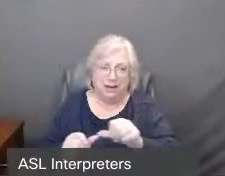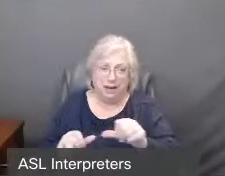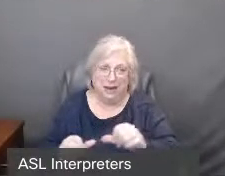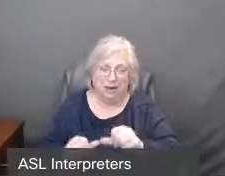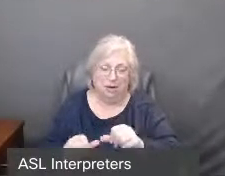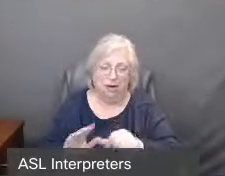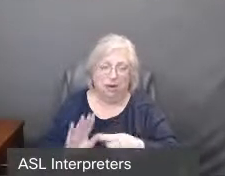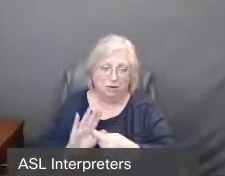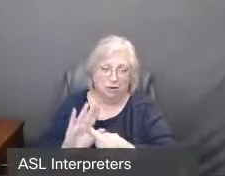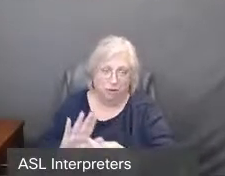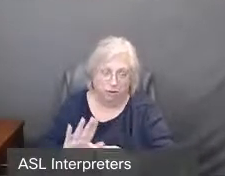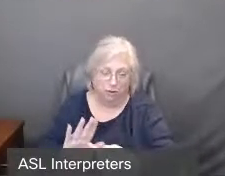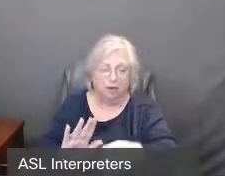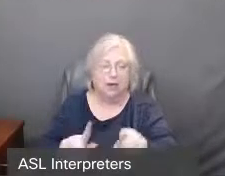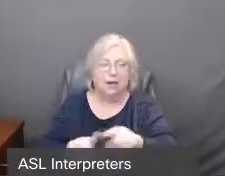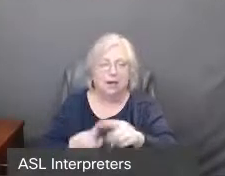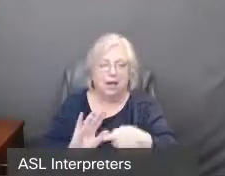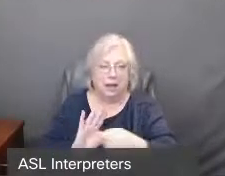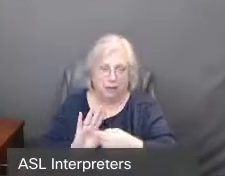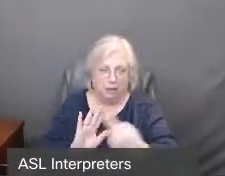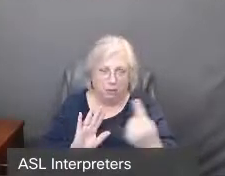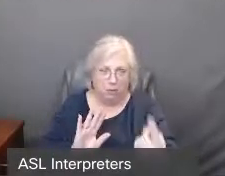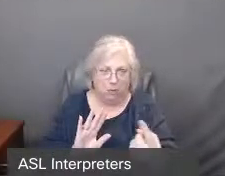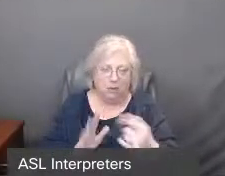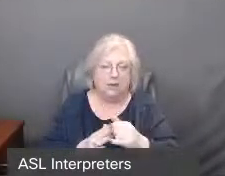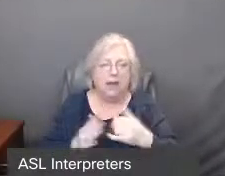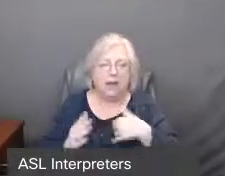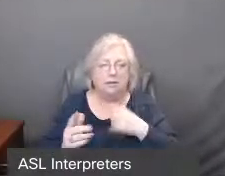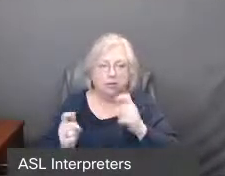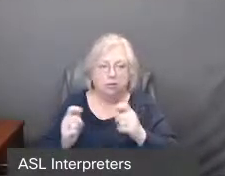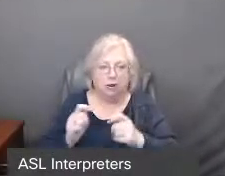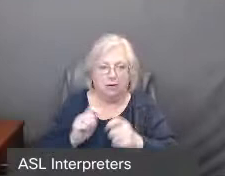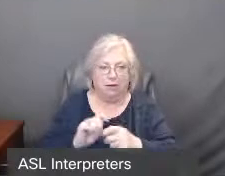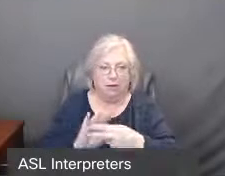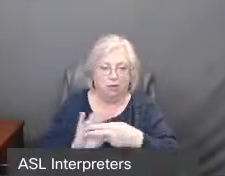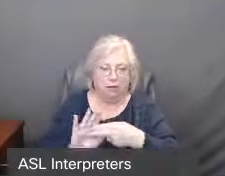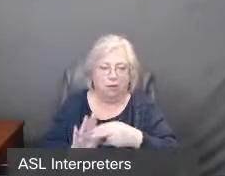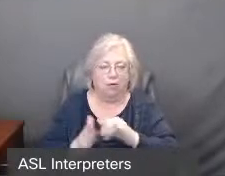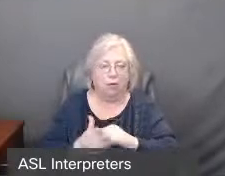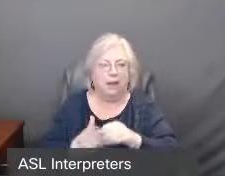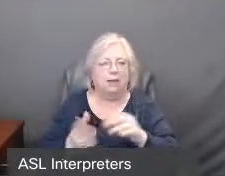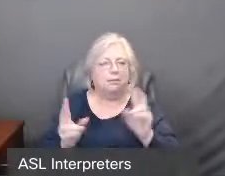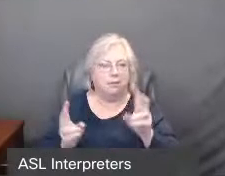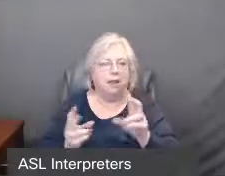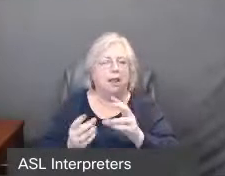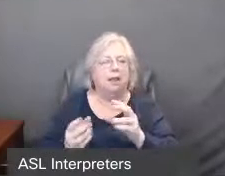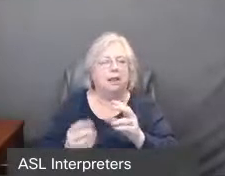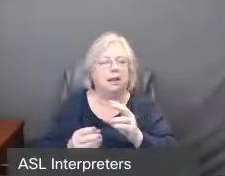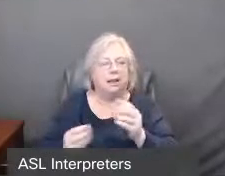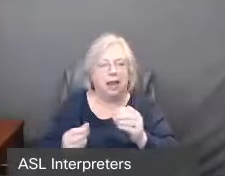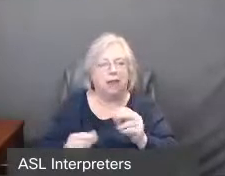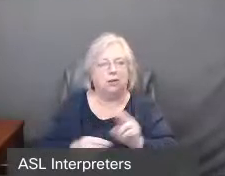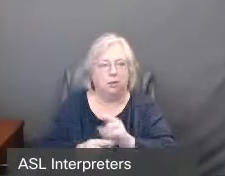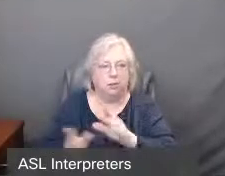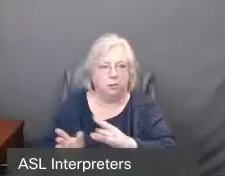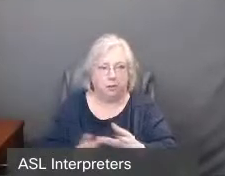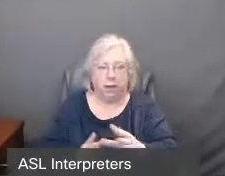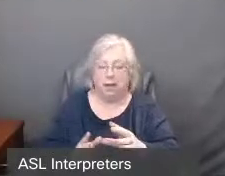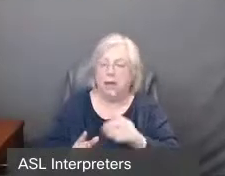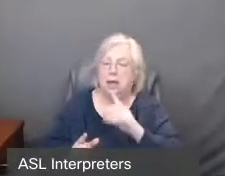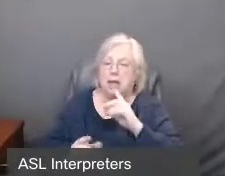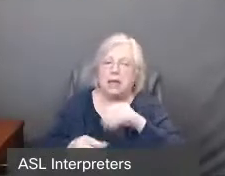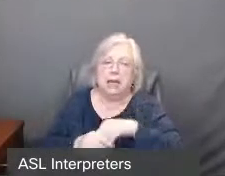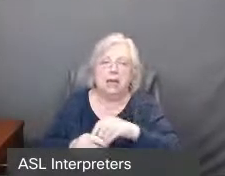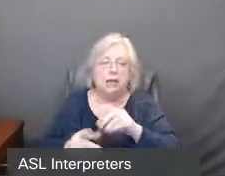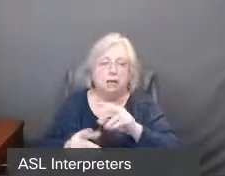for like this one is they do have a transitional zone, and that is the land use plan. In a typical transitional zone, you